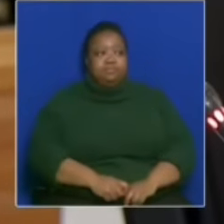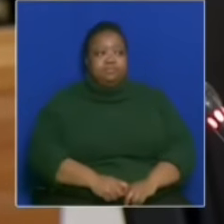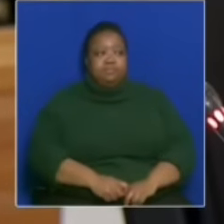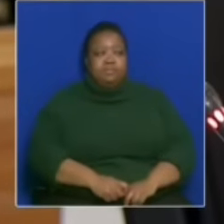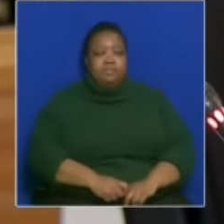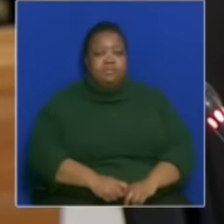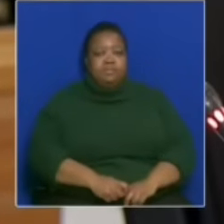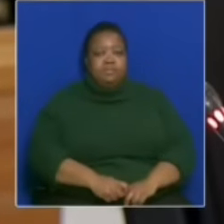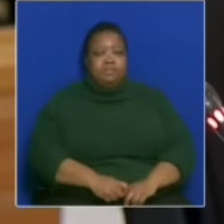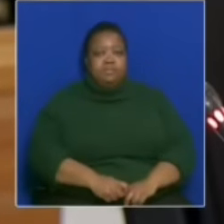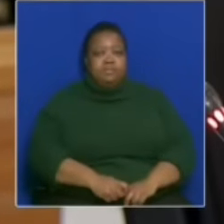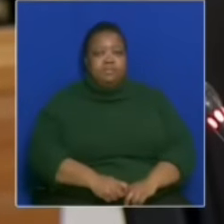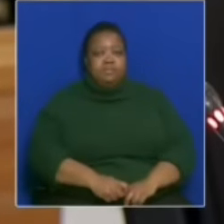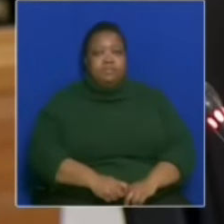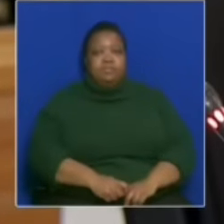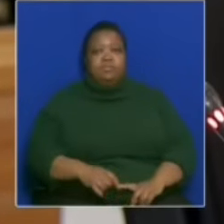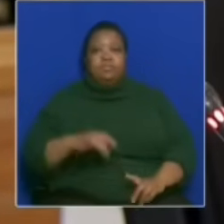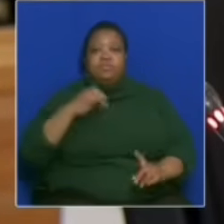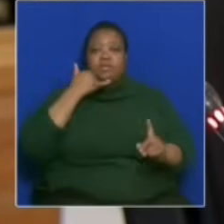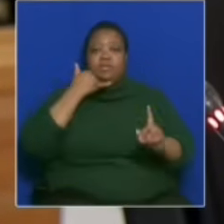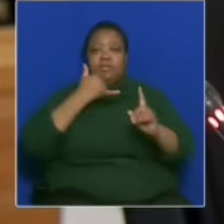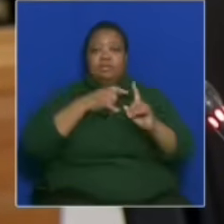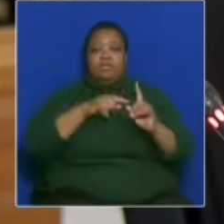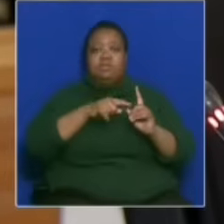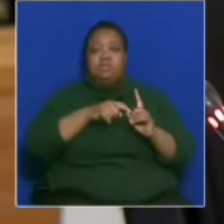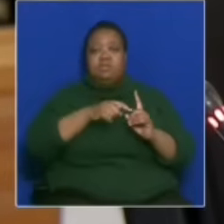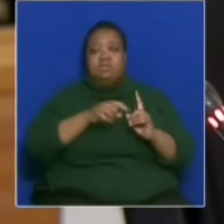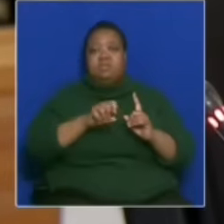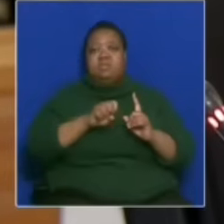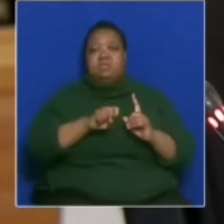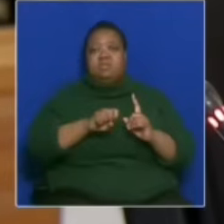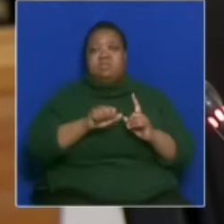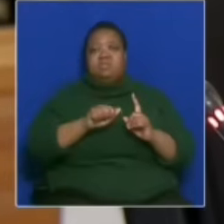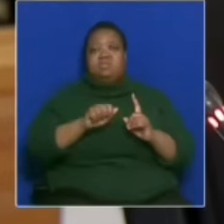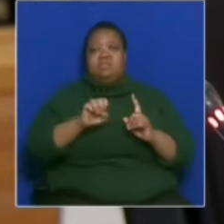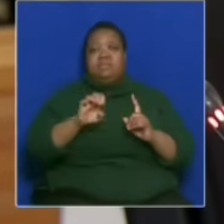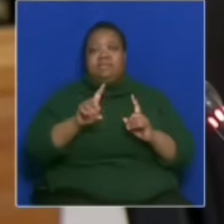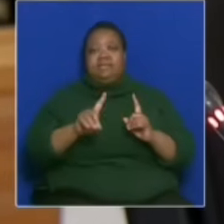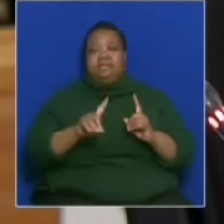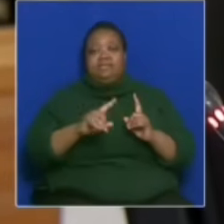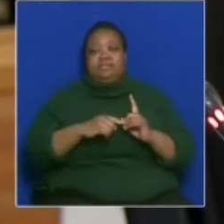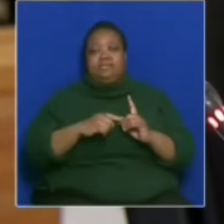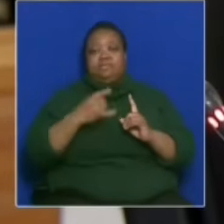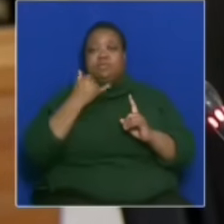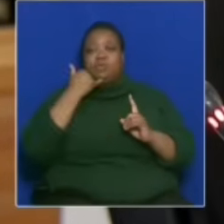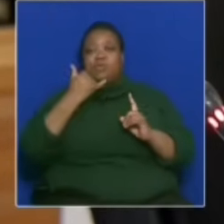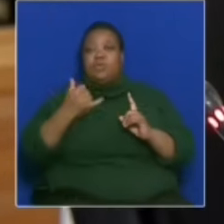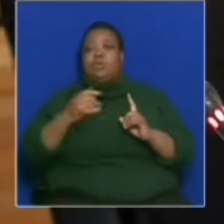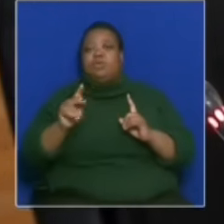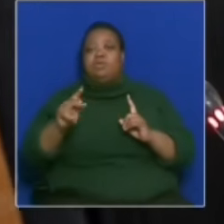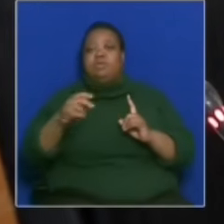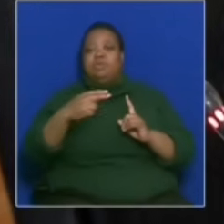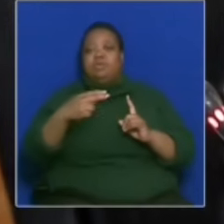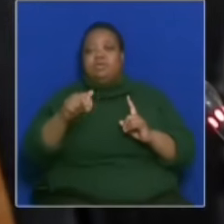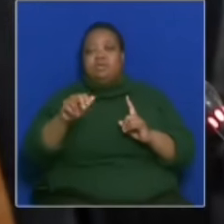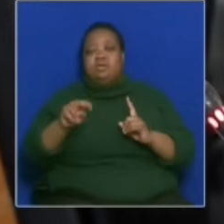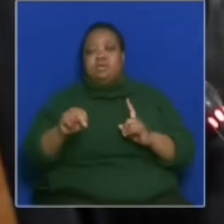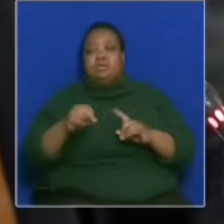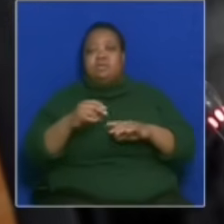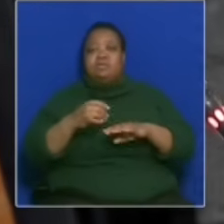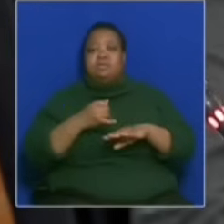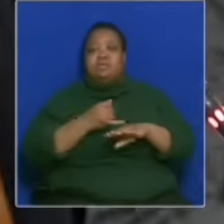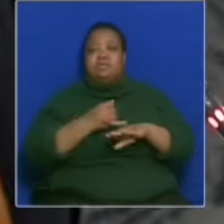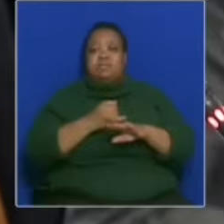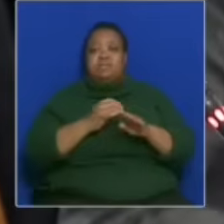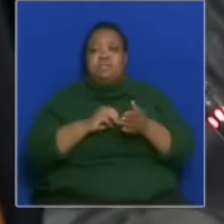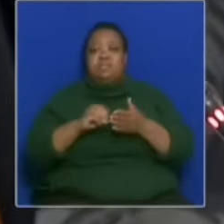There's then a call from Mr. Sayed to General Khan. Those earlier messages are at 11:23. At 11:24, there's a call